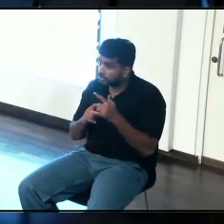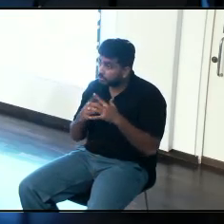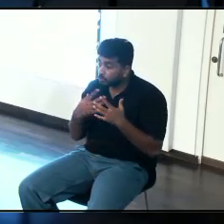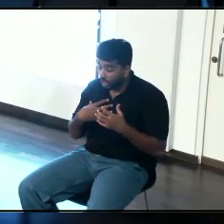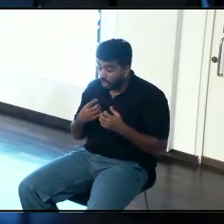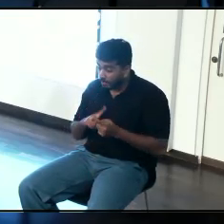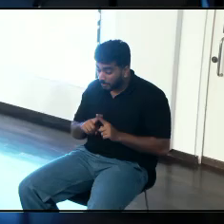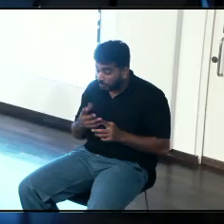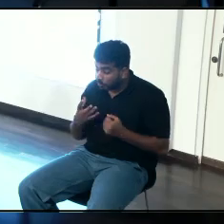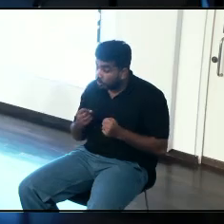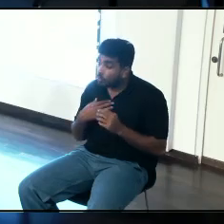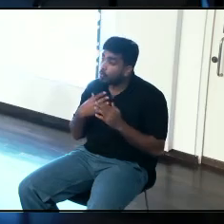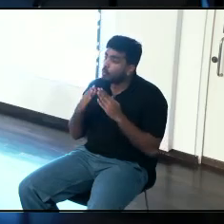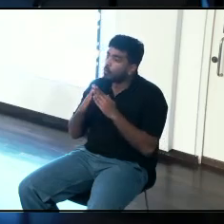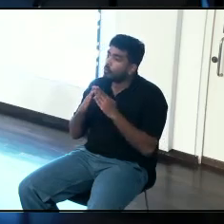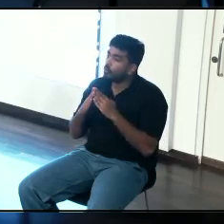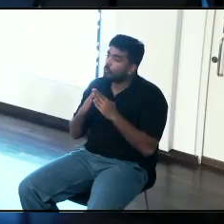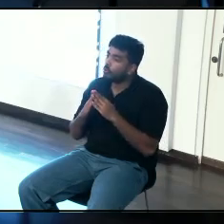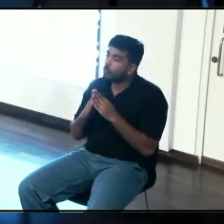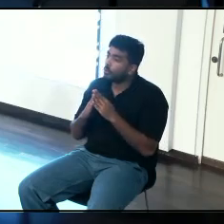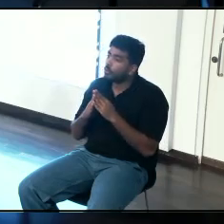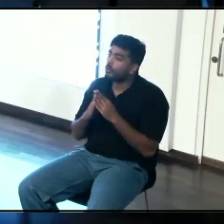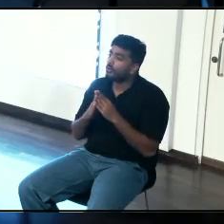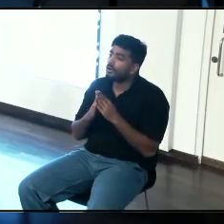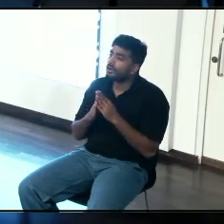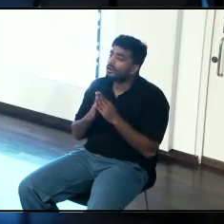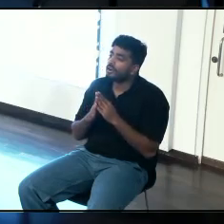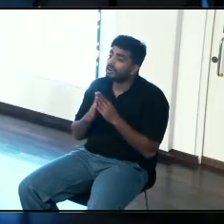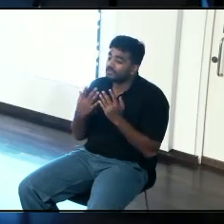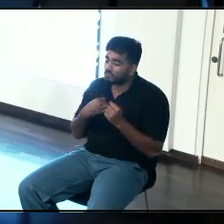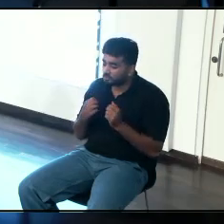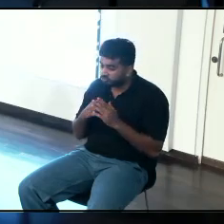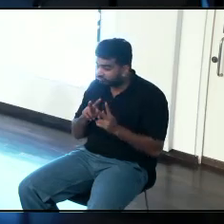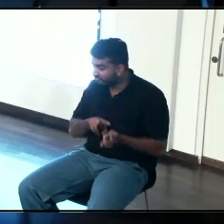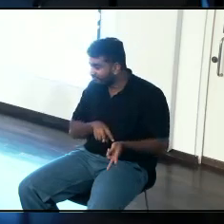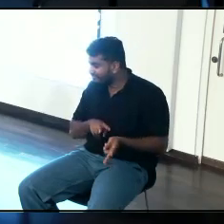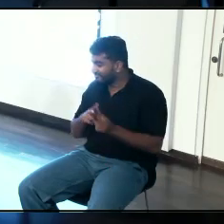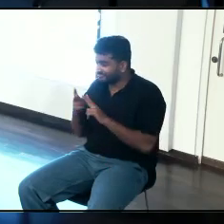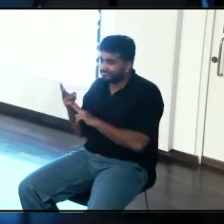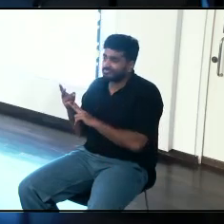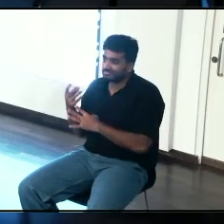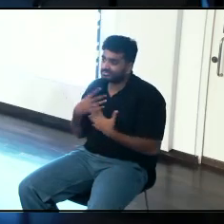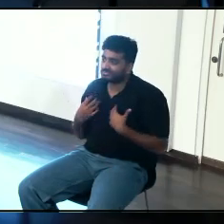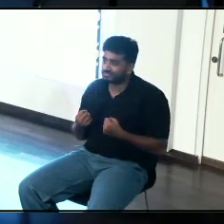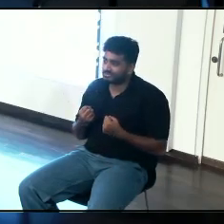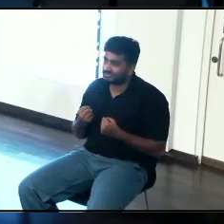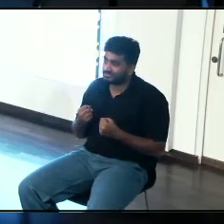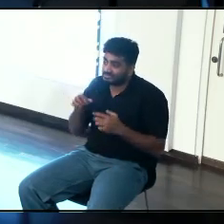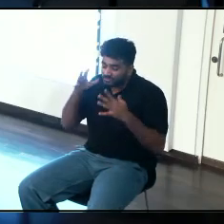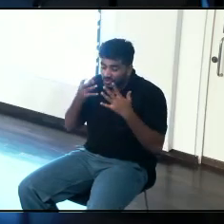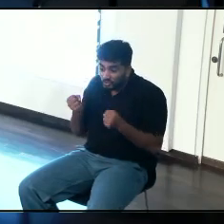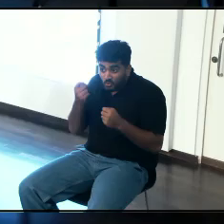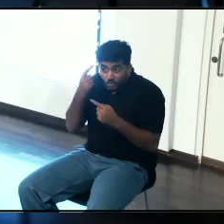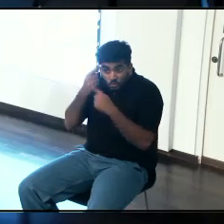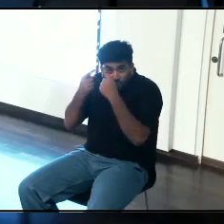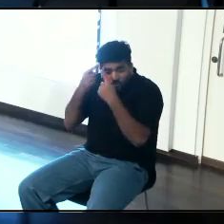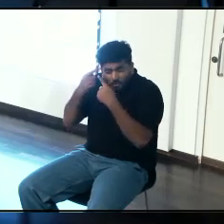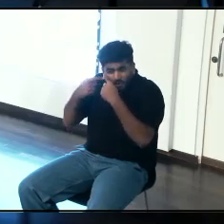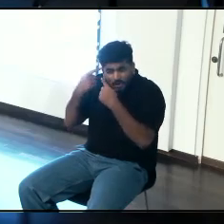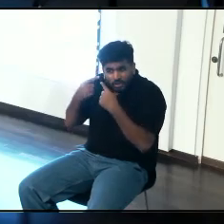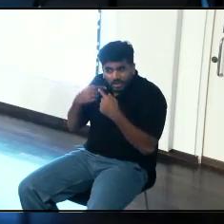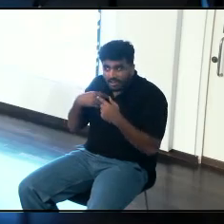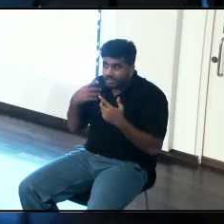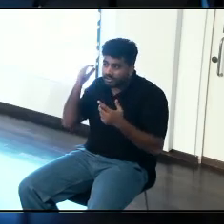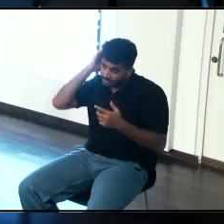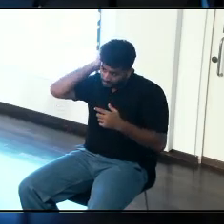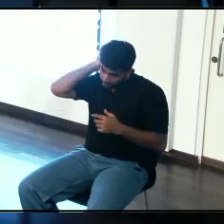home. They only though, I think the last thing is happening into the brain is losing the hippocampus,